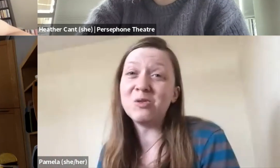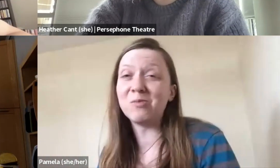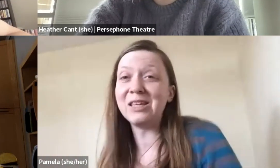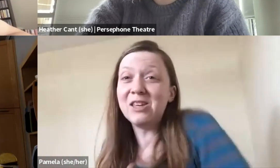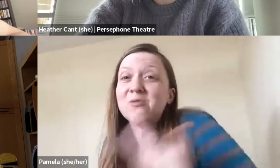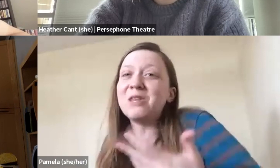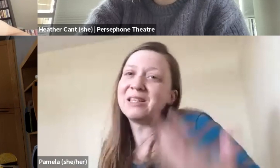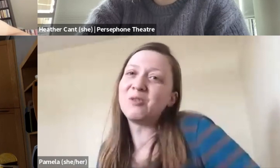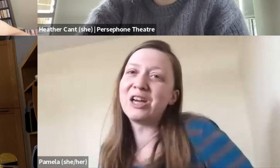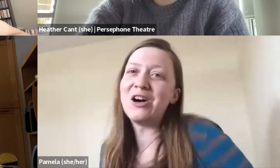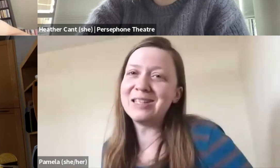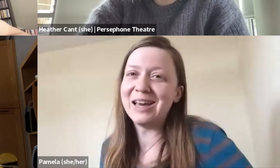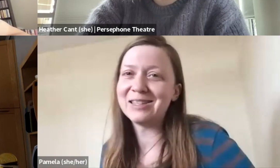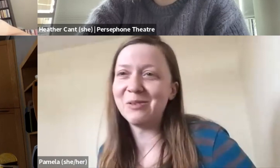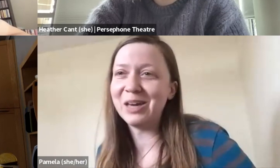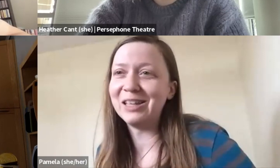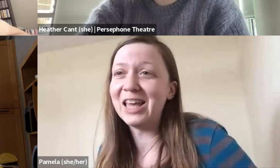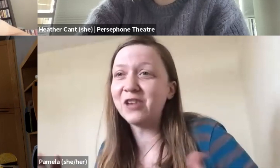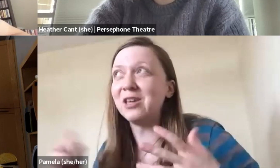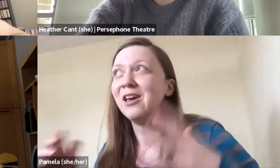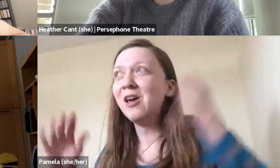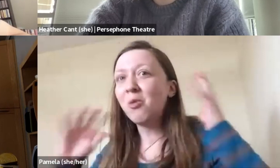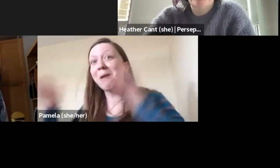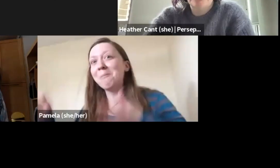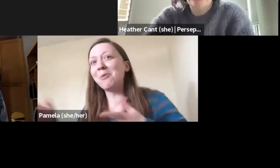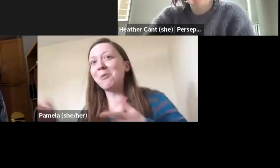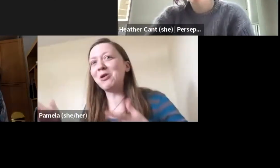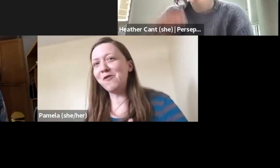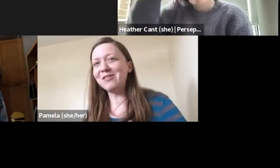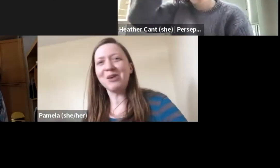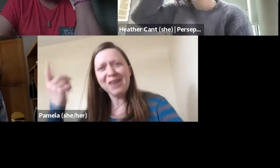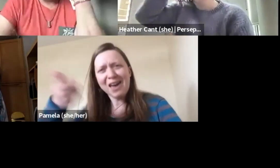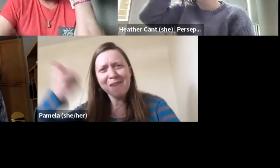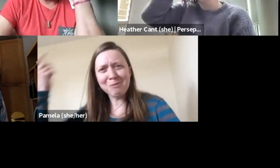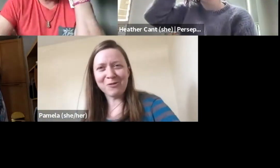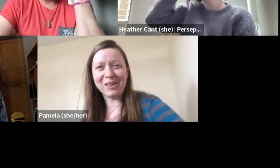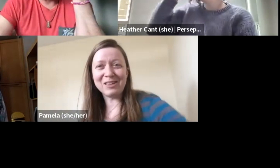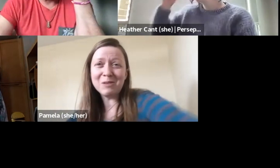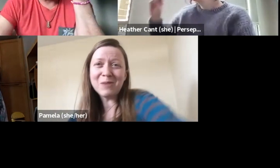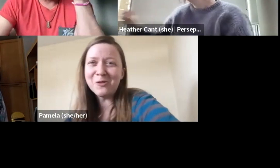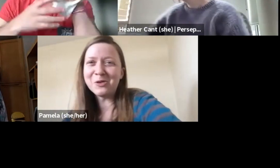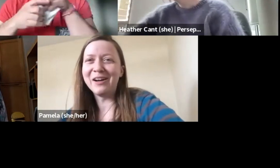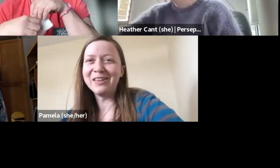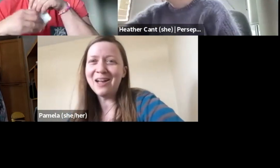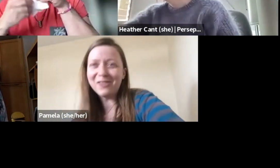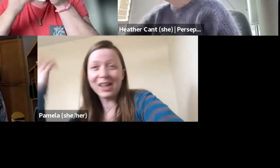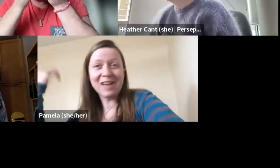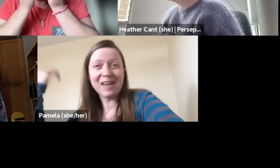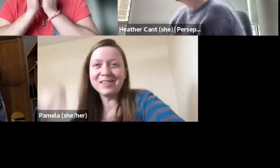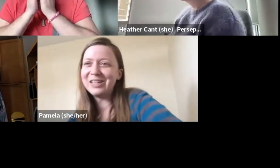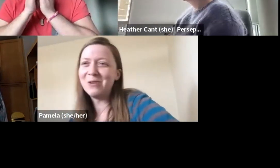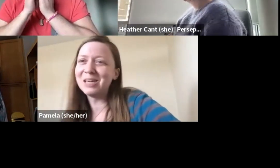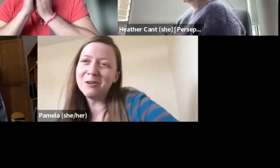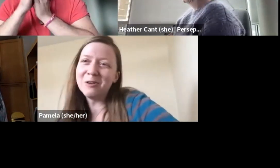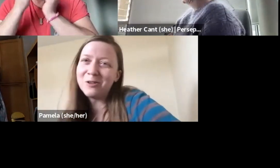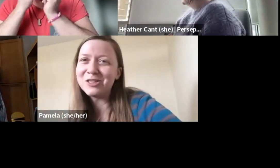know, you get to really make some great contacts that way. And then they actually remember your face. They're like, oh yeah, I remember you from you've been around for a while. Yeah, glad to see you,